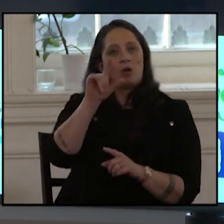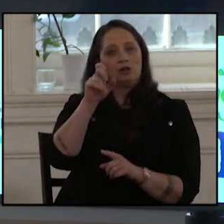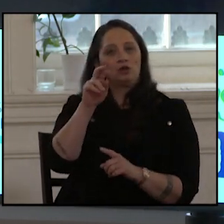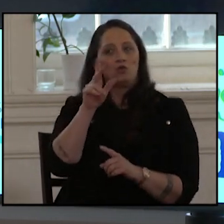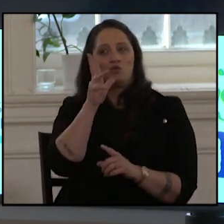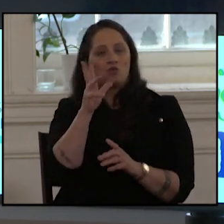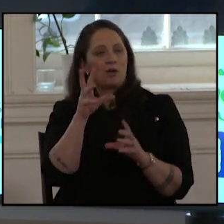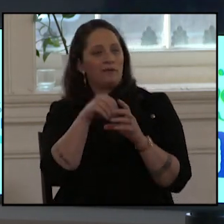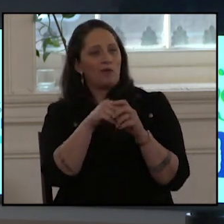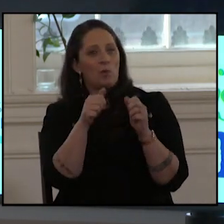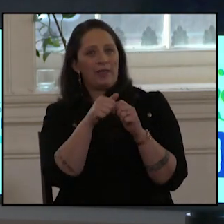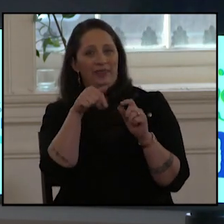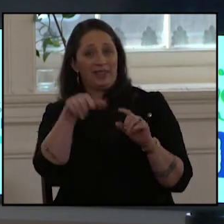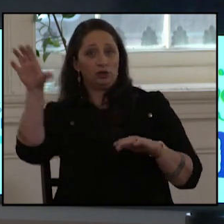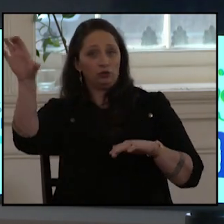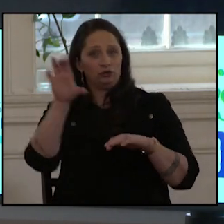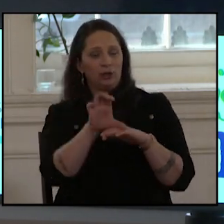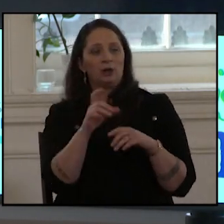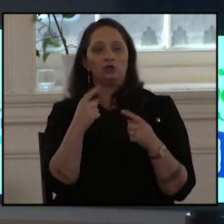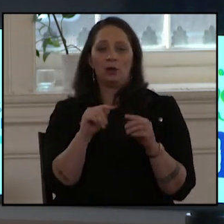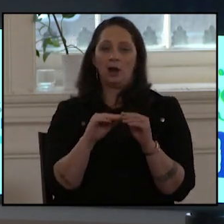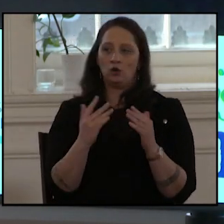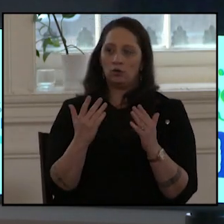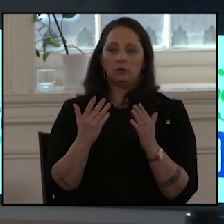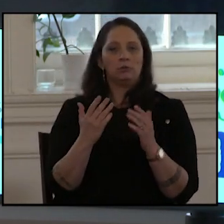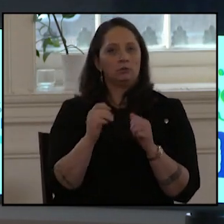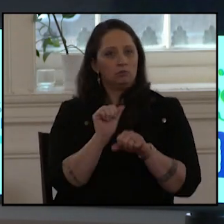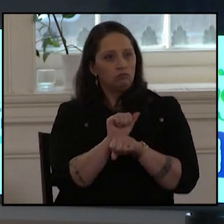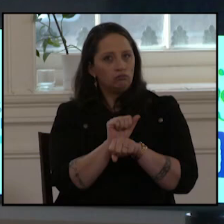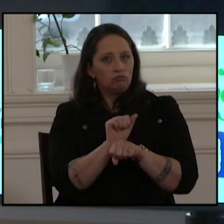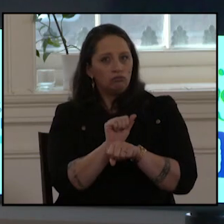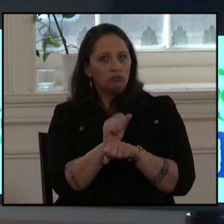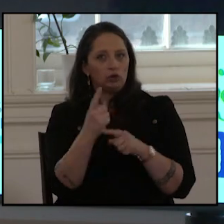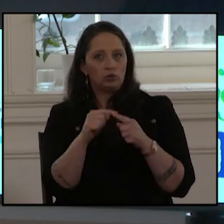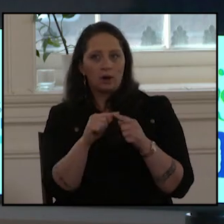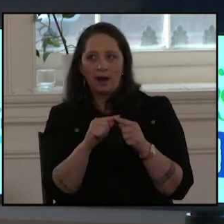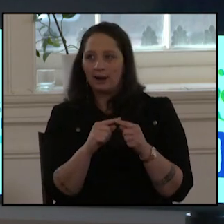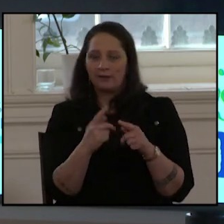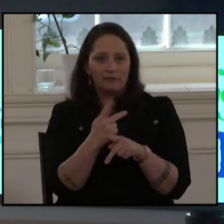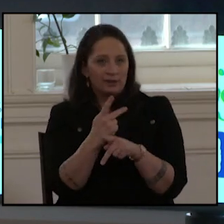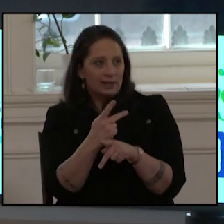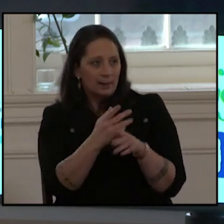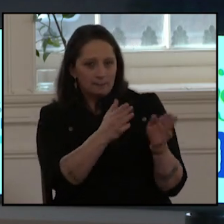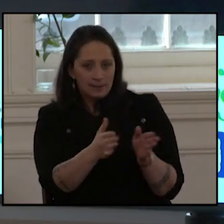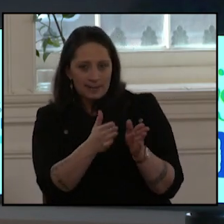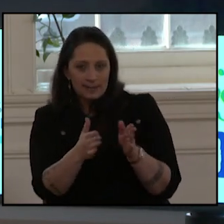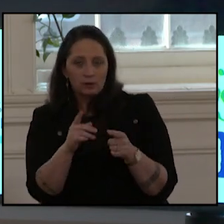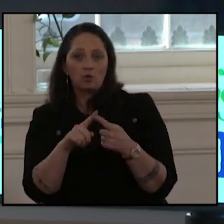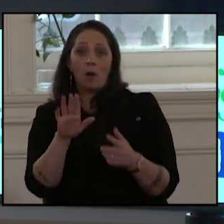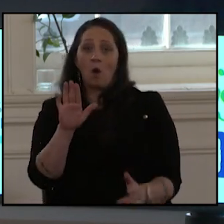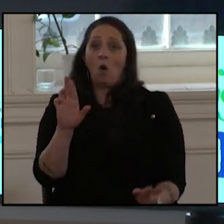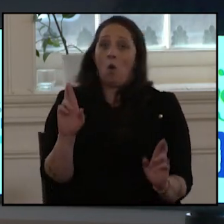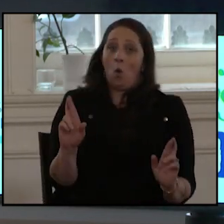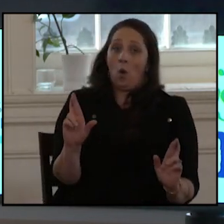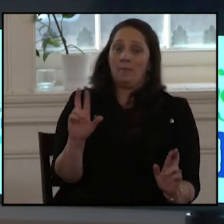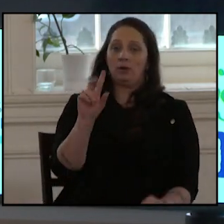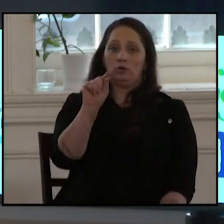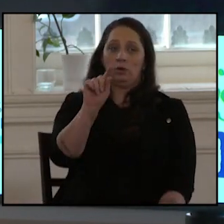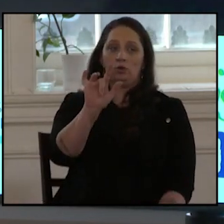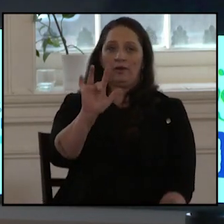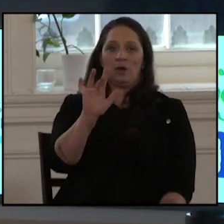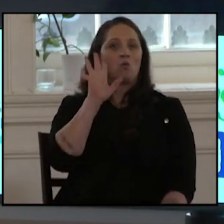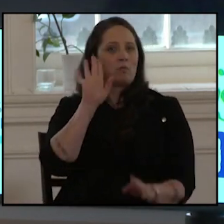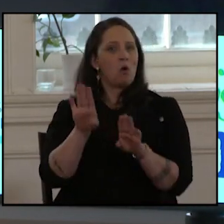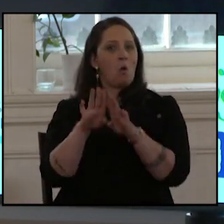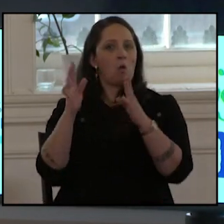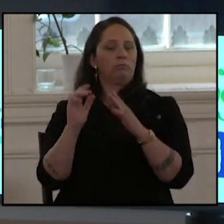trust are moving forward and trying to get things together so that by 2025 we shall be open up there.